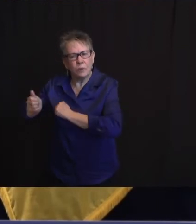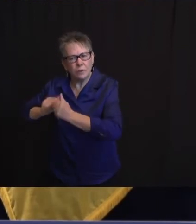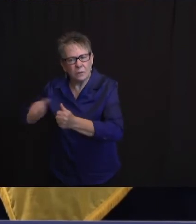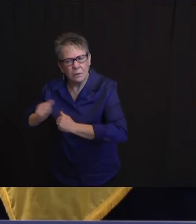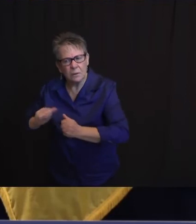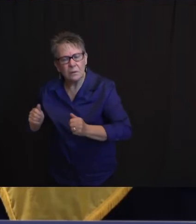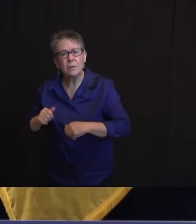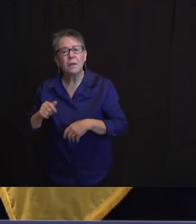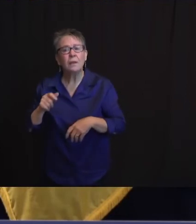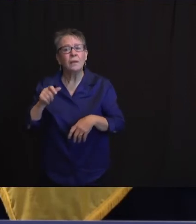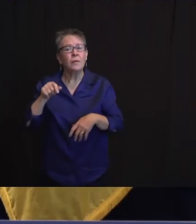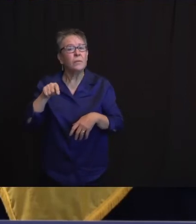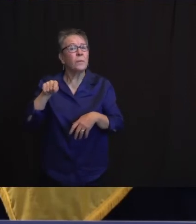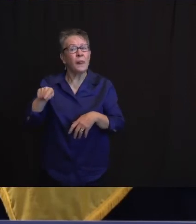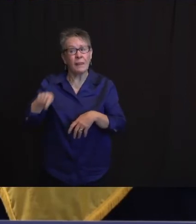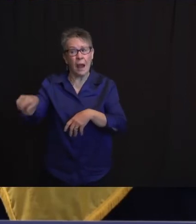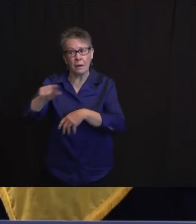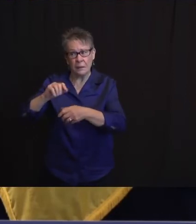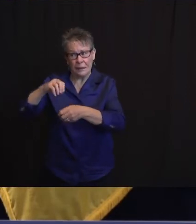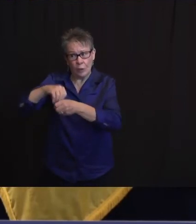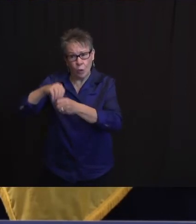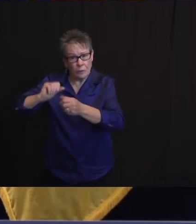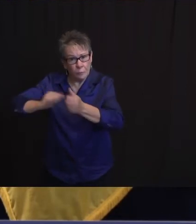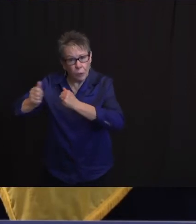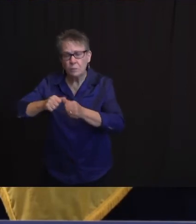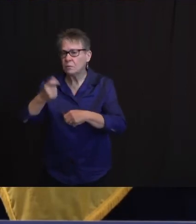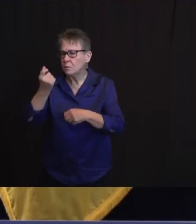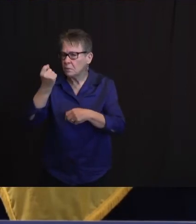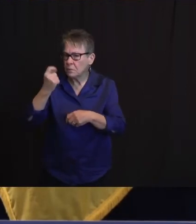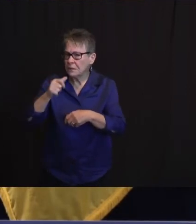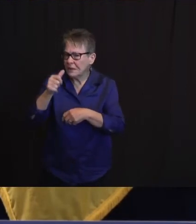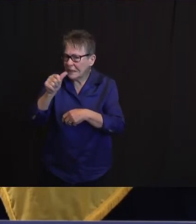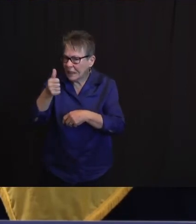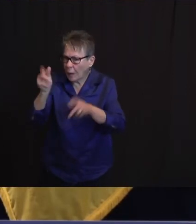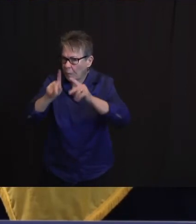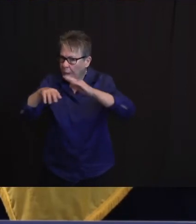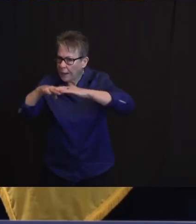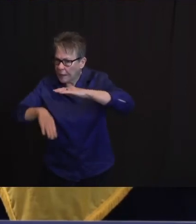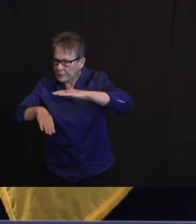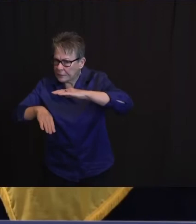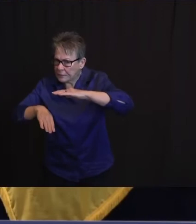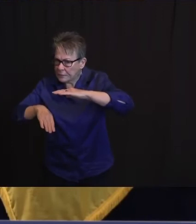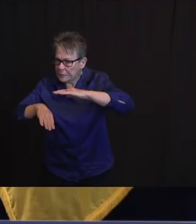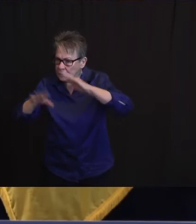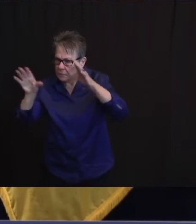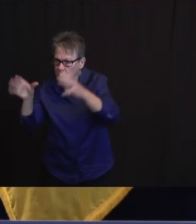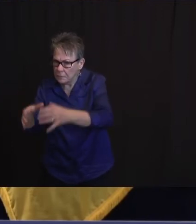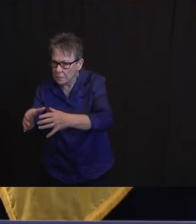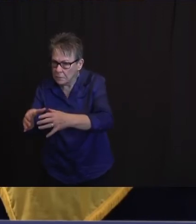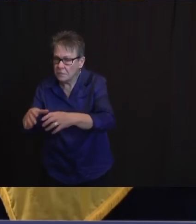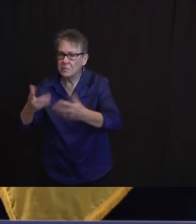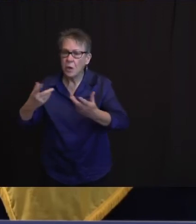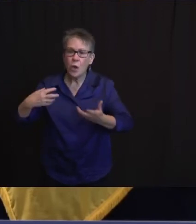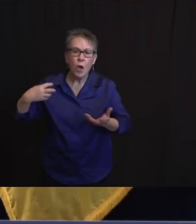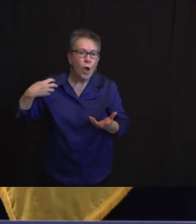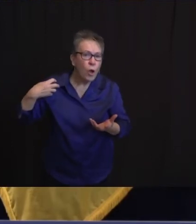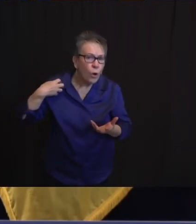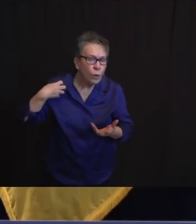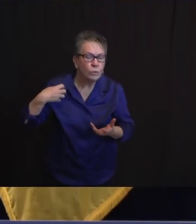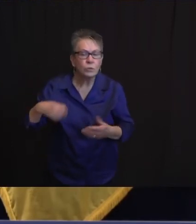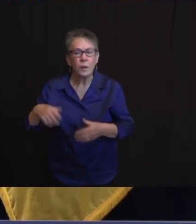if you need that number of people to play the sport itself, so coach, players, referees, and you do not have